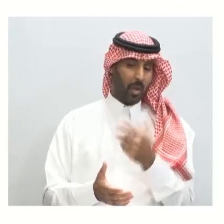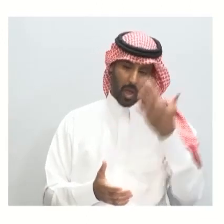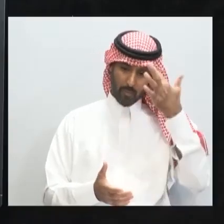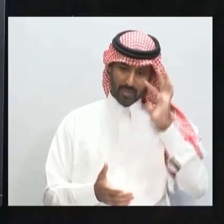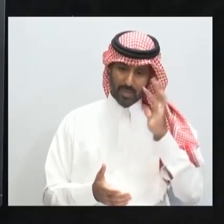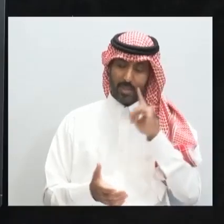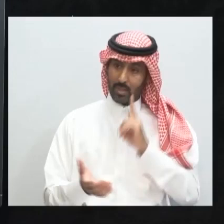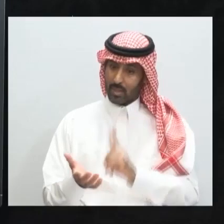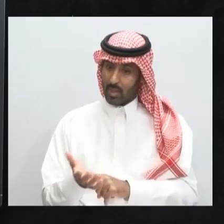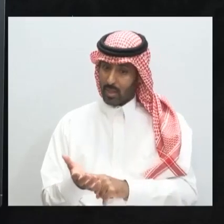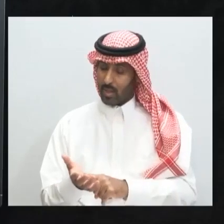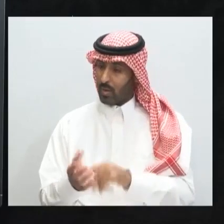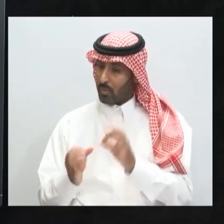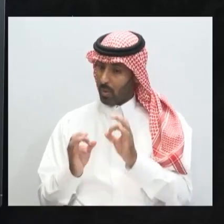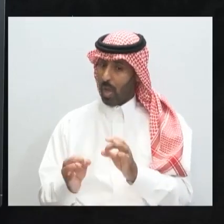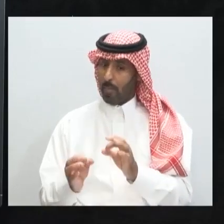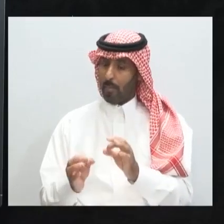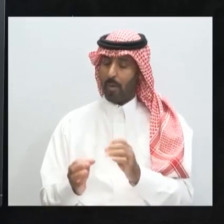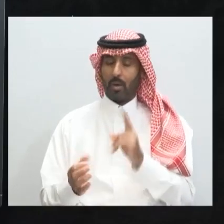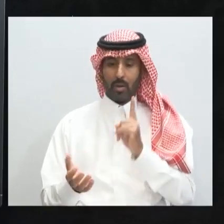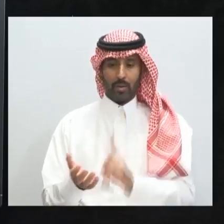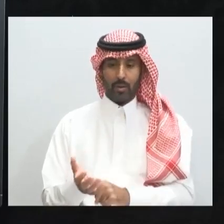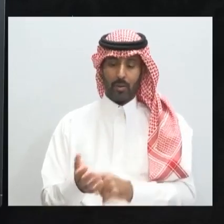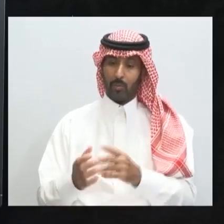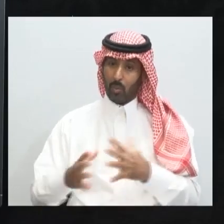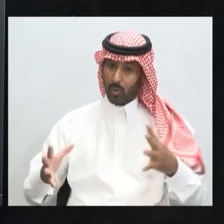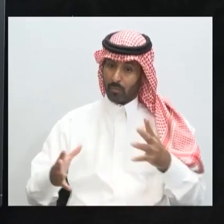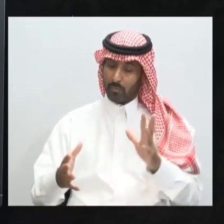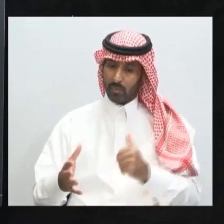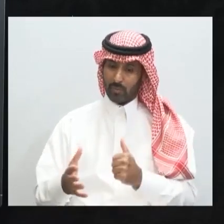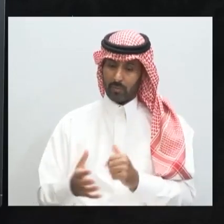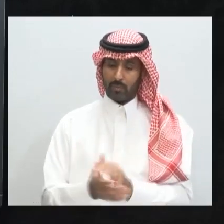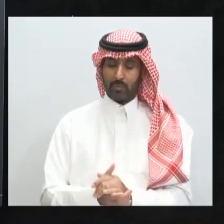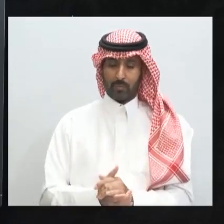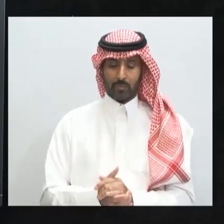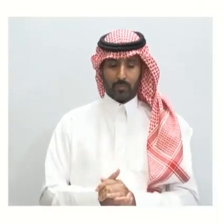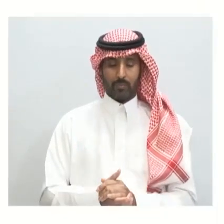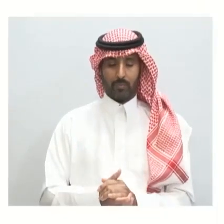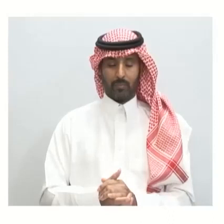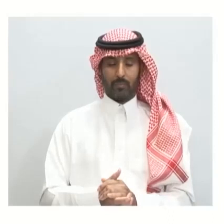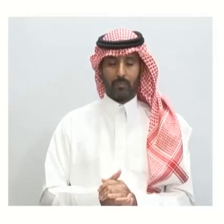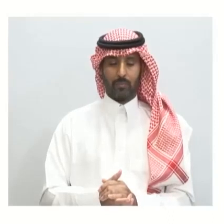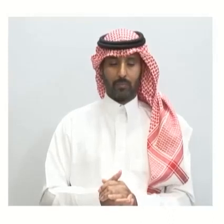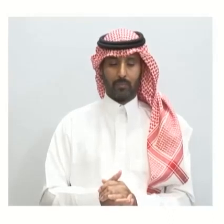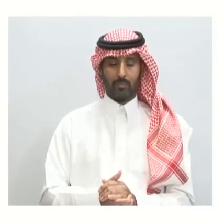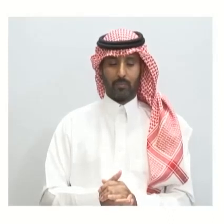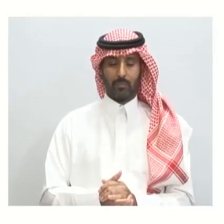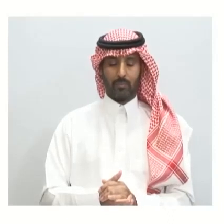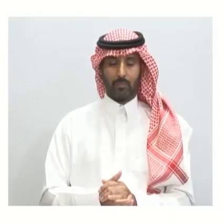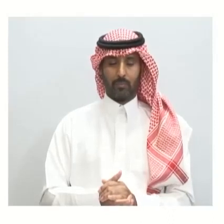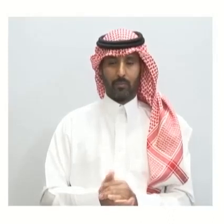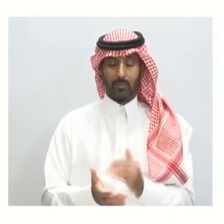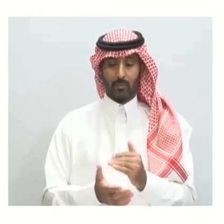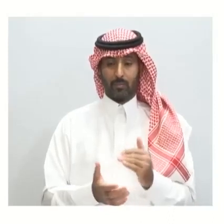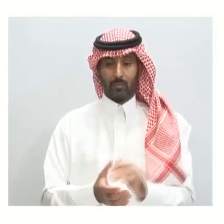or really. Now, we know that the word really, it can be used with gradable and non-gradable as well, leading us to quite